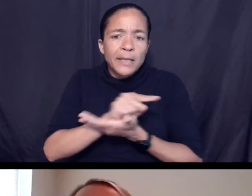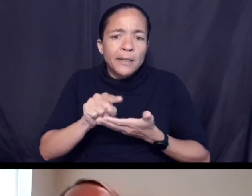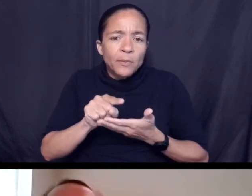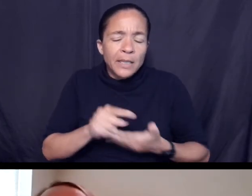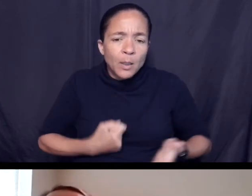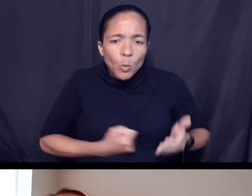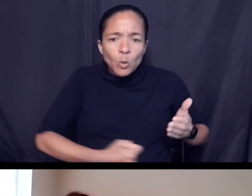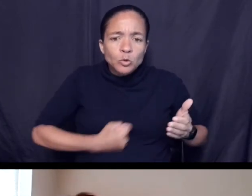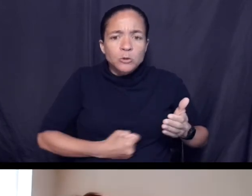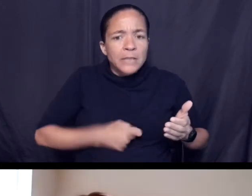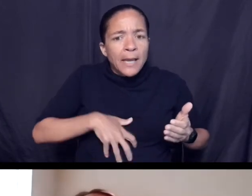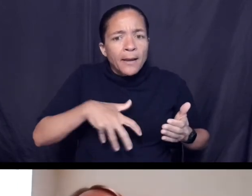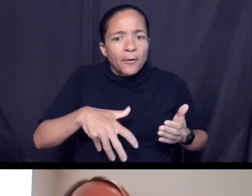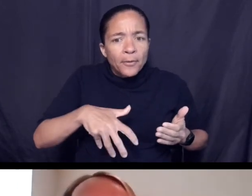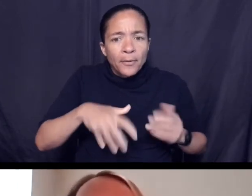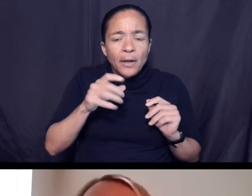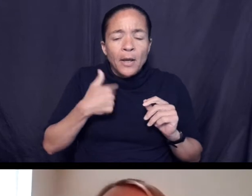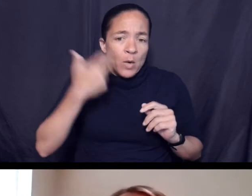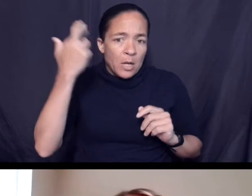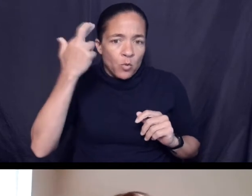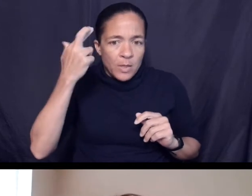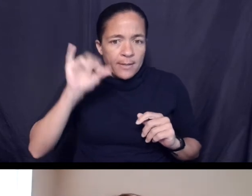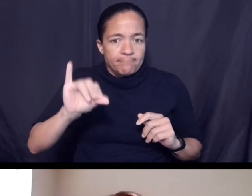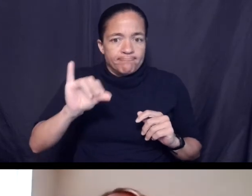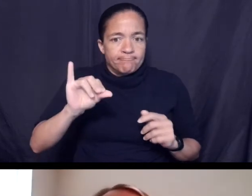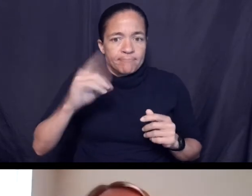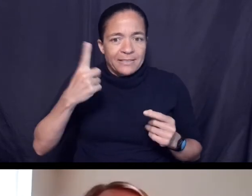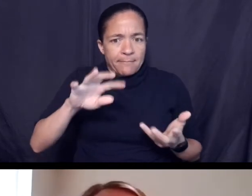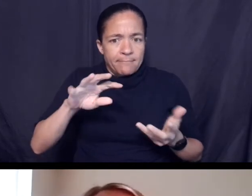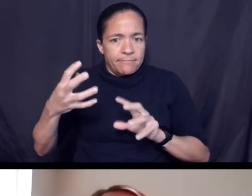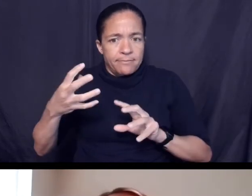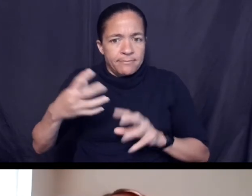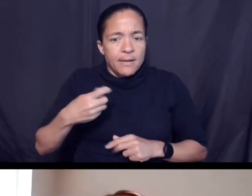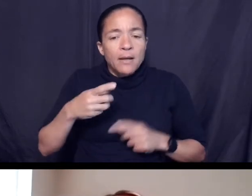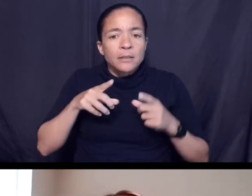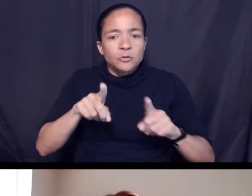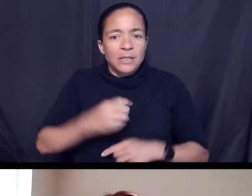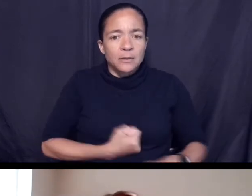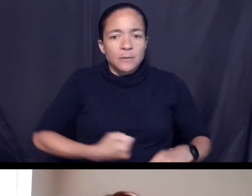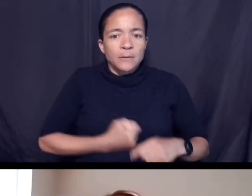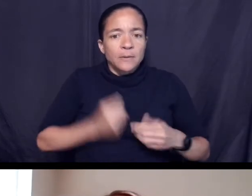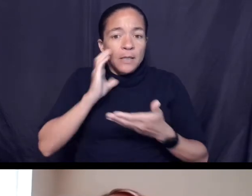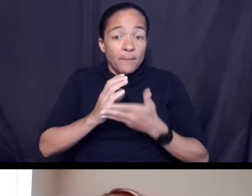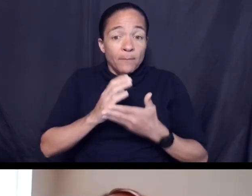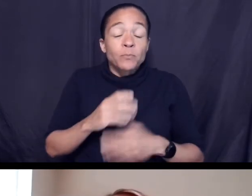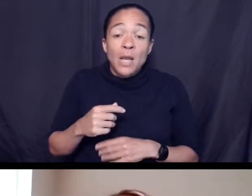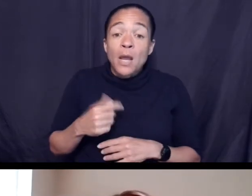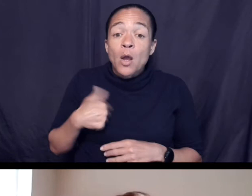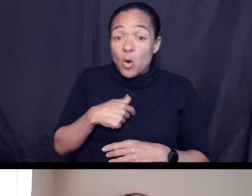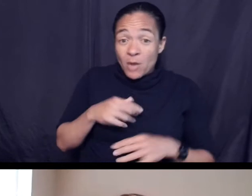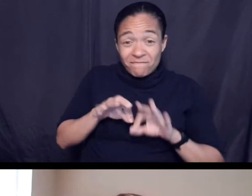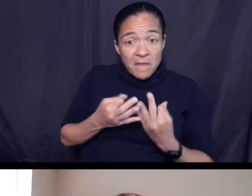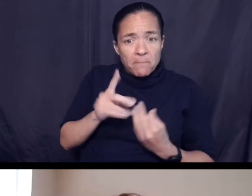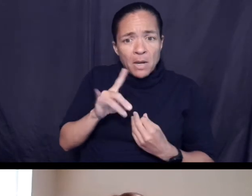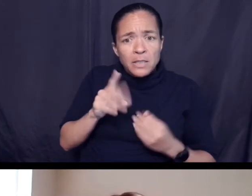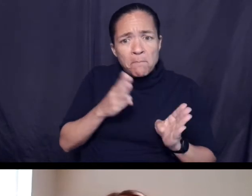ultrasound, and that is when we realized that there were abnormalities on the ultrasound. And so this was a planned second